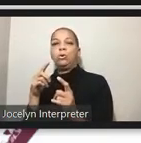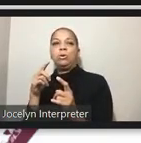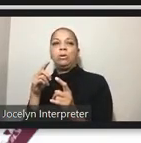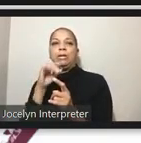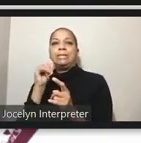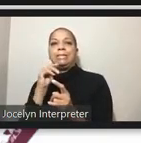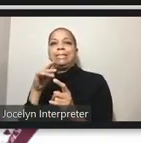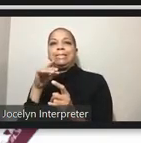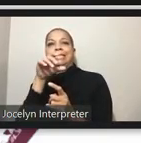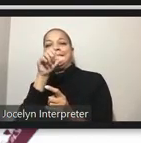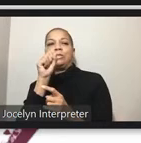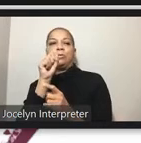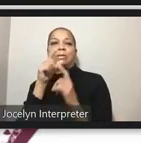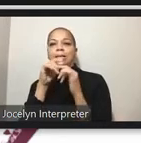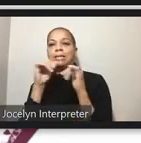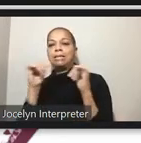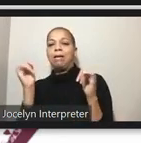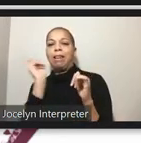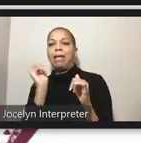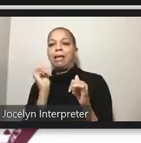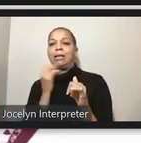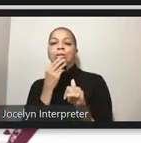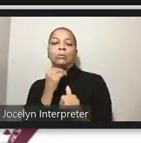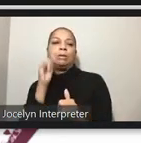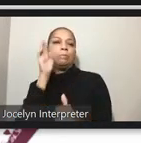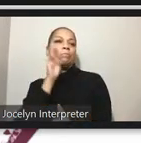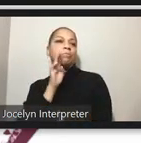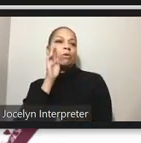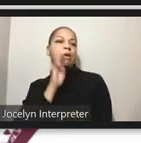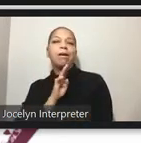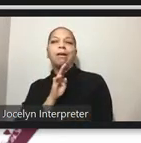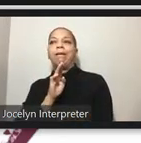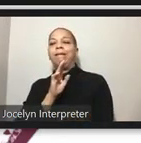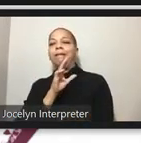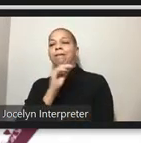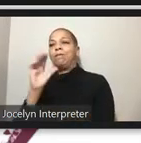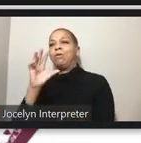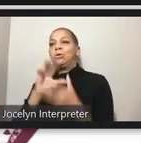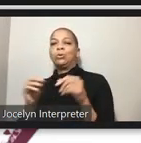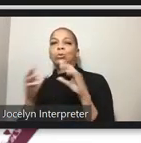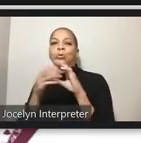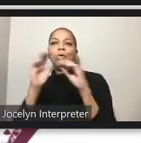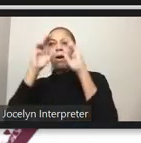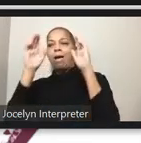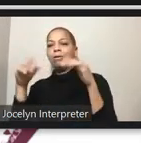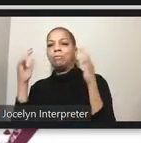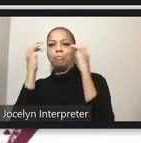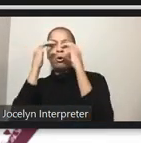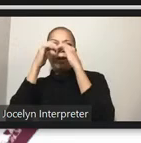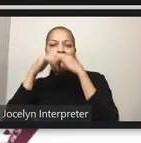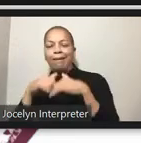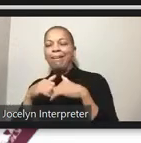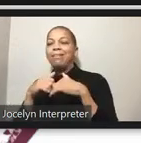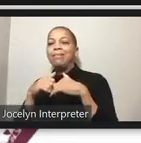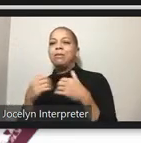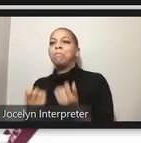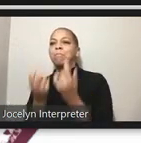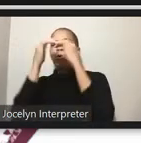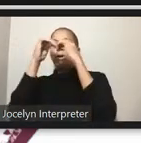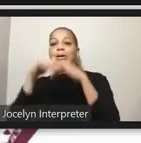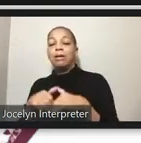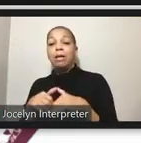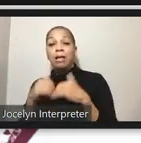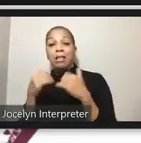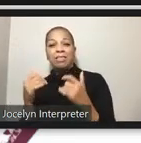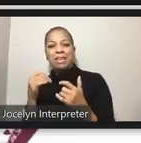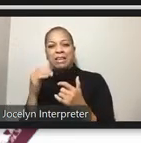Brown Wilkins' story of her house burning down. These maneuvers, especially when applied to Black women and